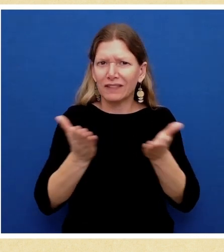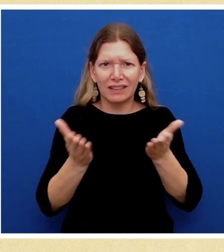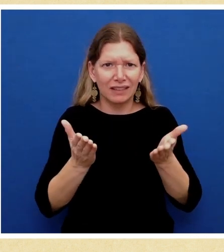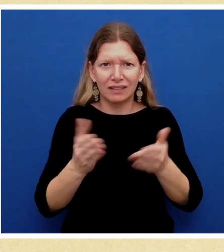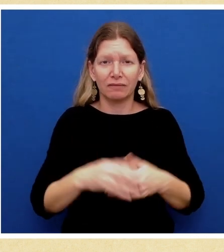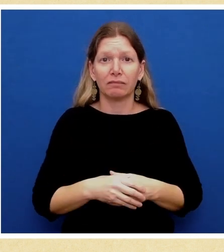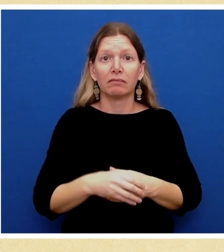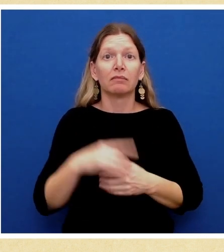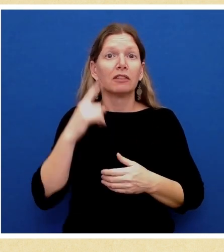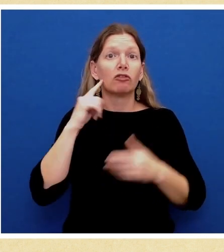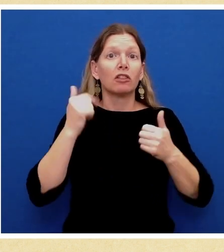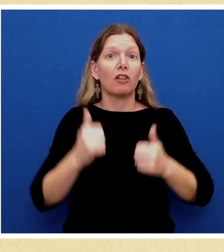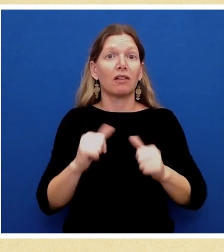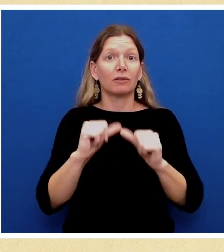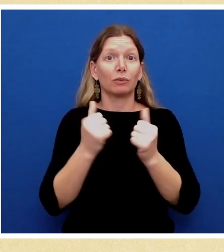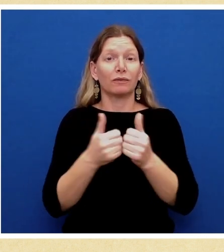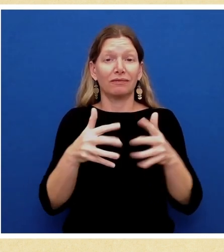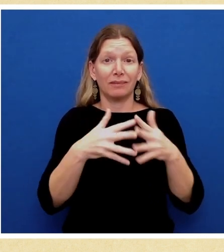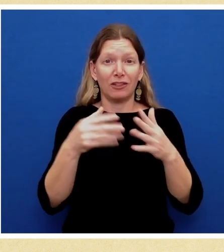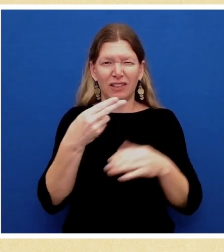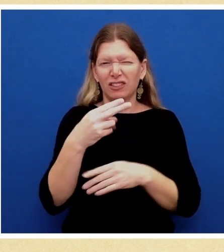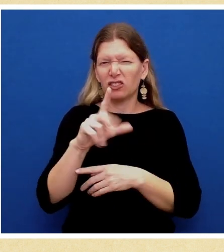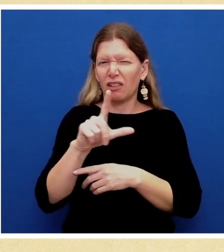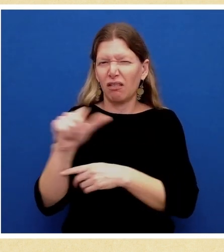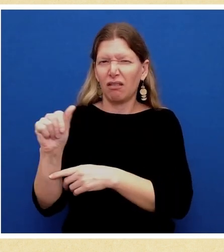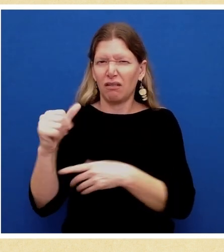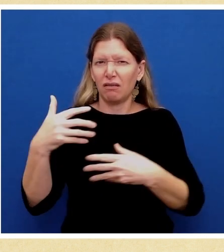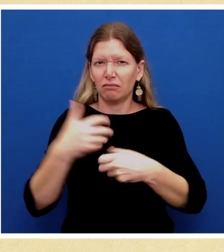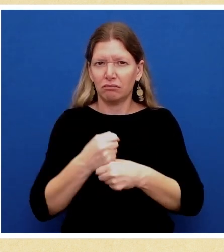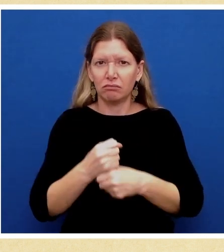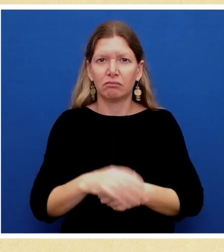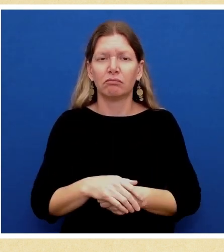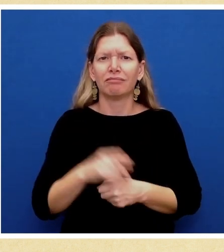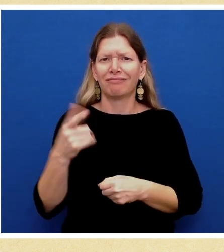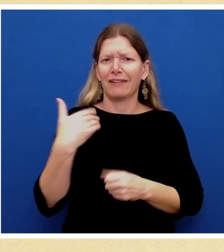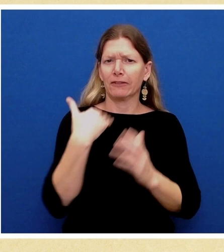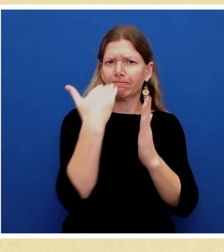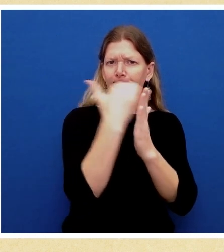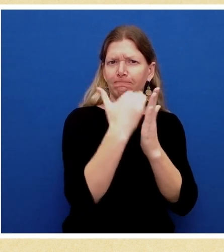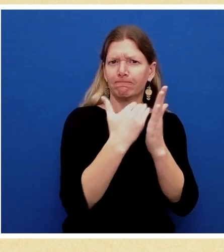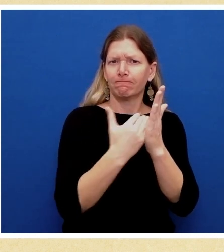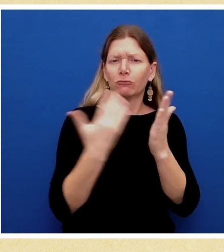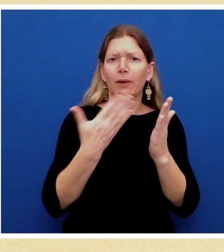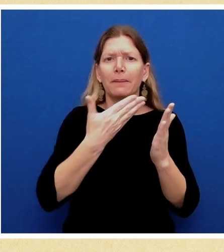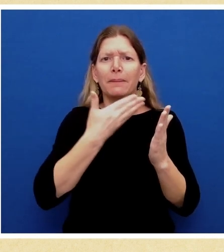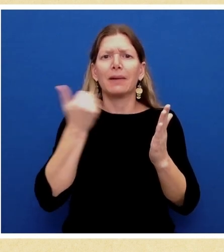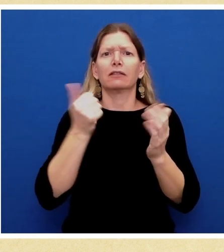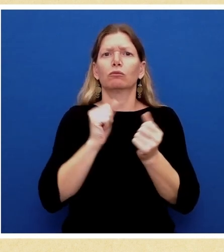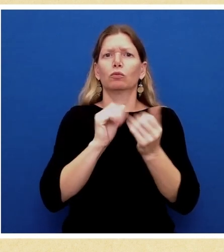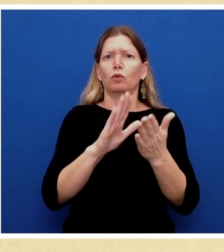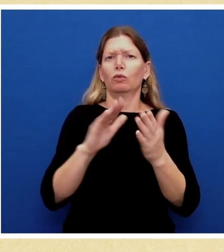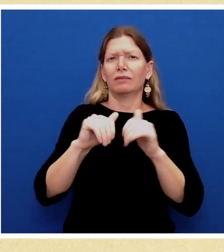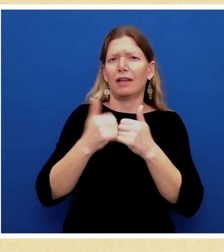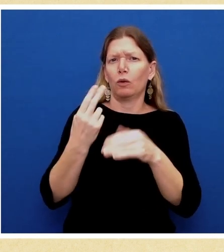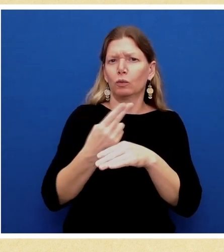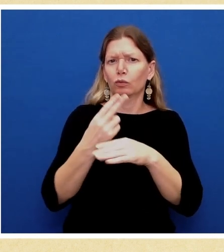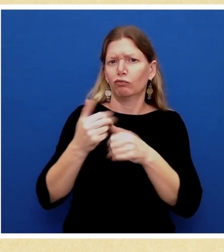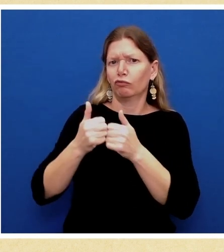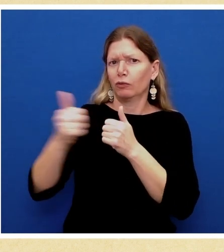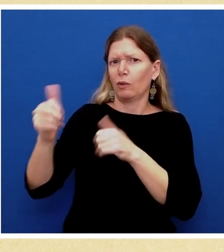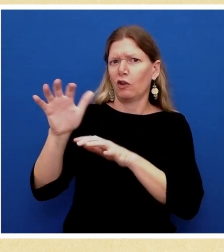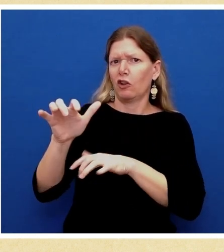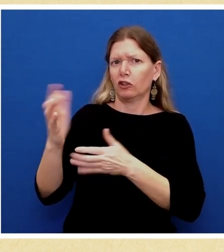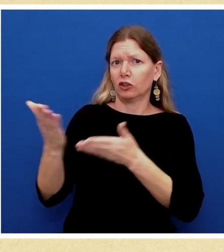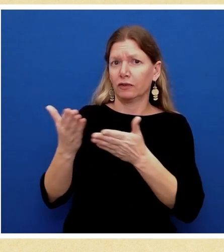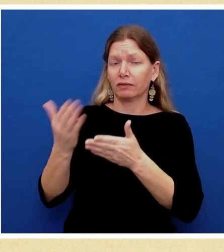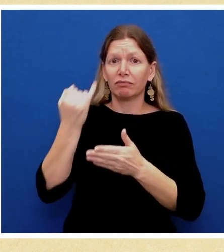services. The Hearing Loss Association of America, or HLAA, has best practices for using remote cart